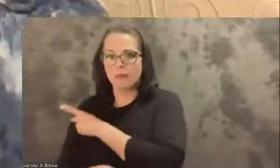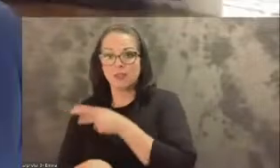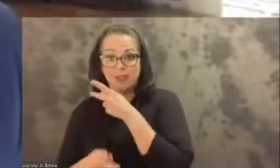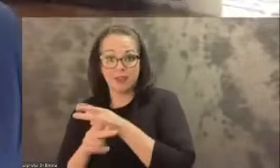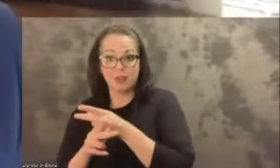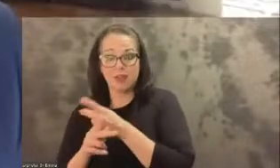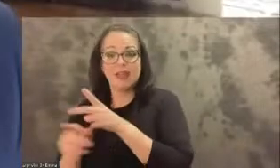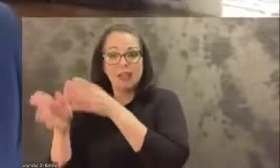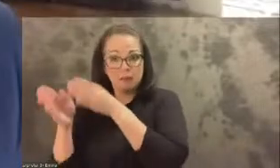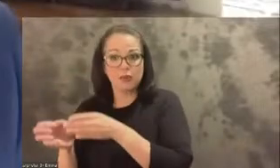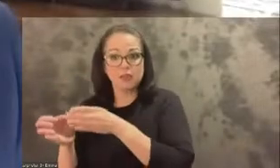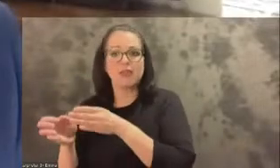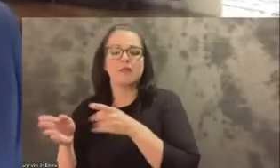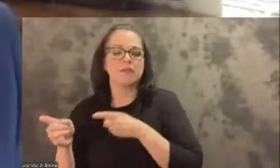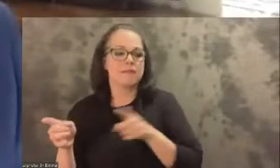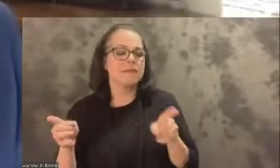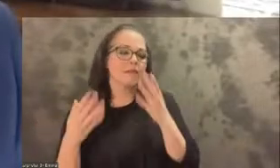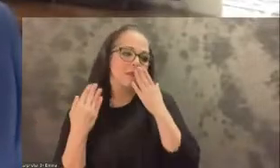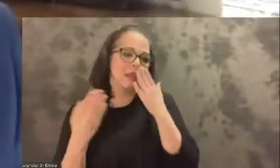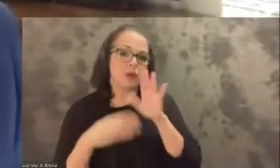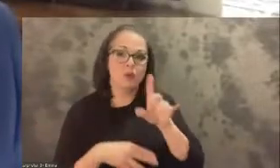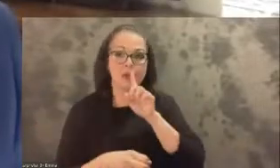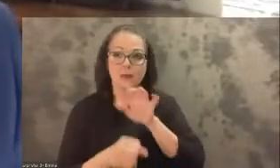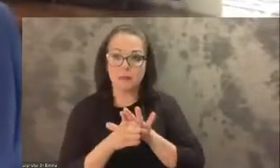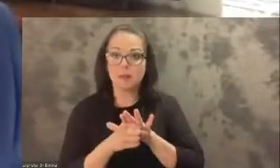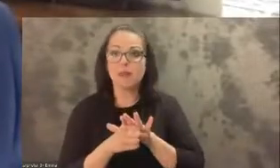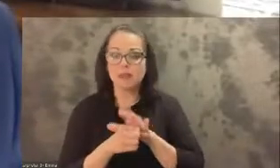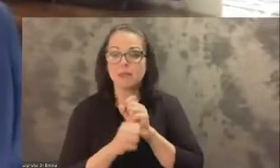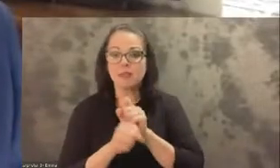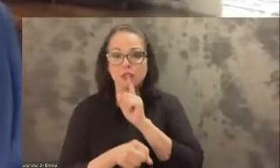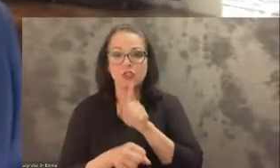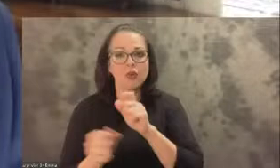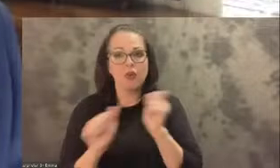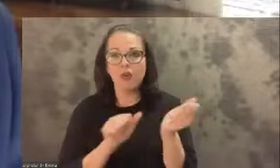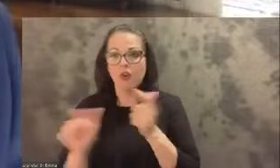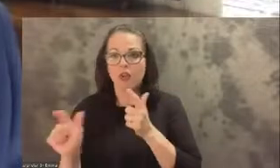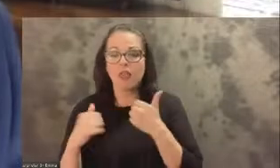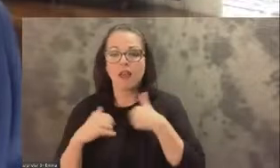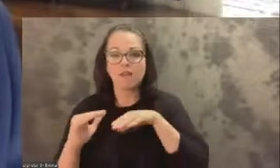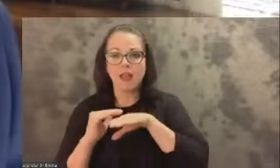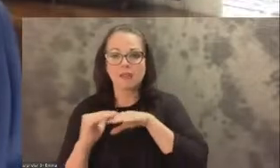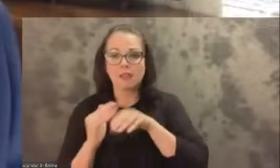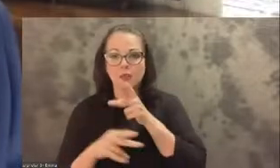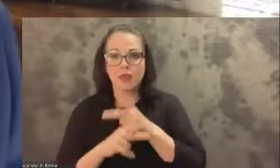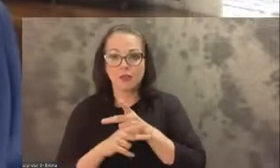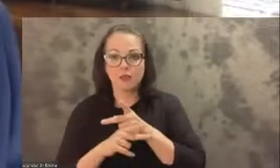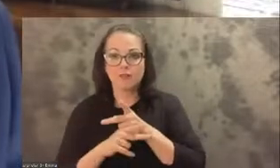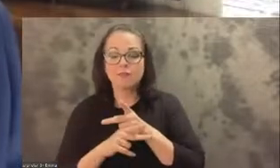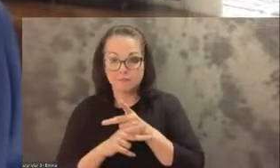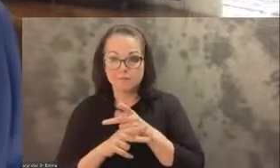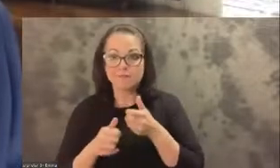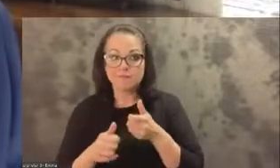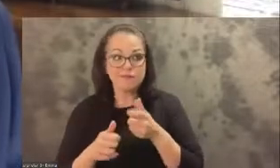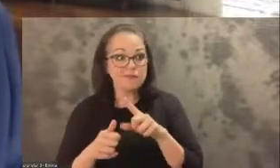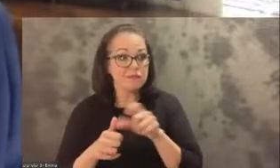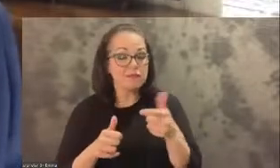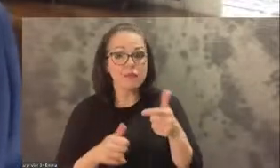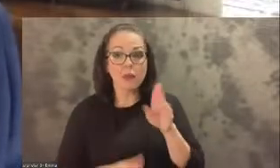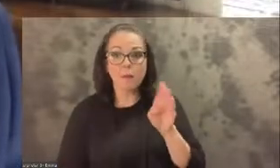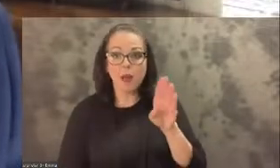Thank you, ma'am. Appreciate your commitment to making sure that everyone has access to care. May open it up to Bobby